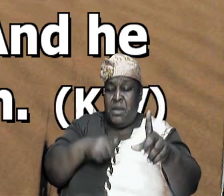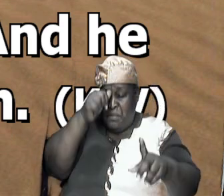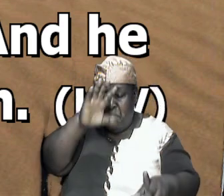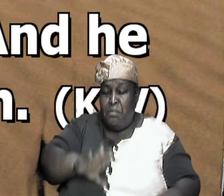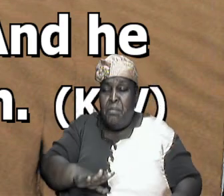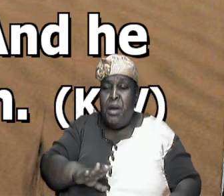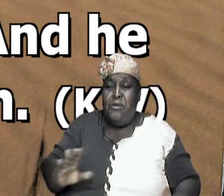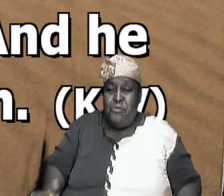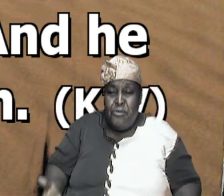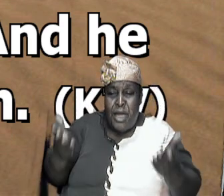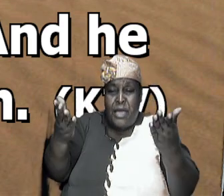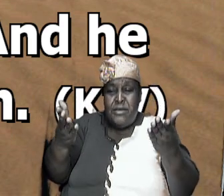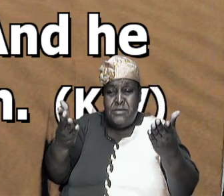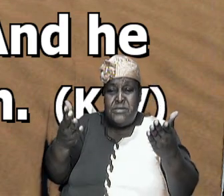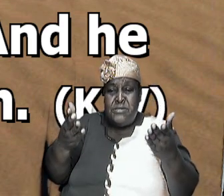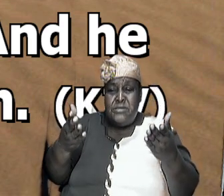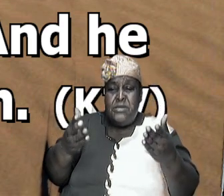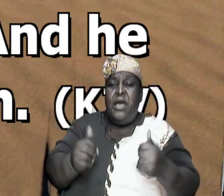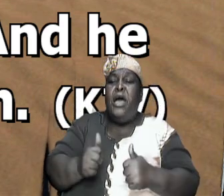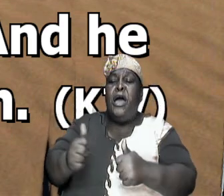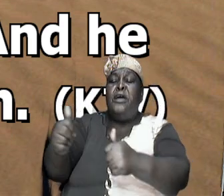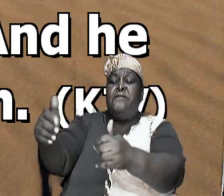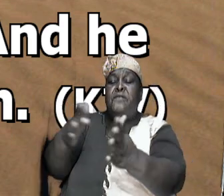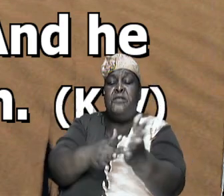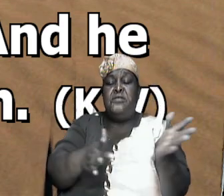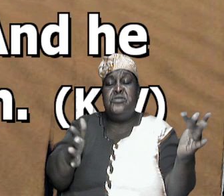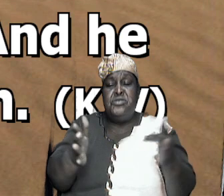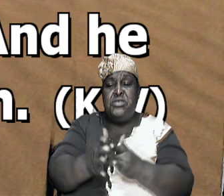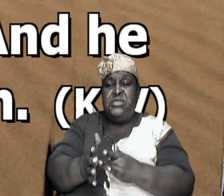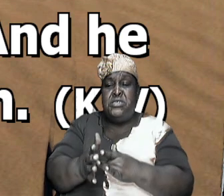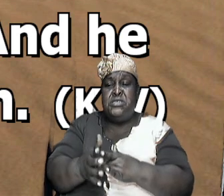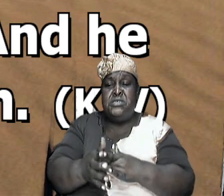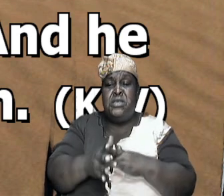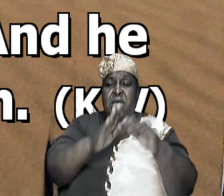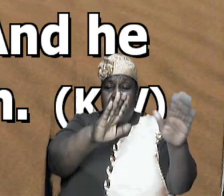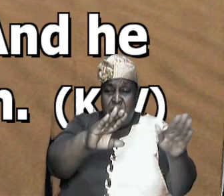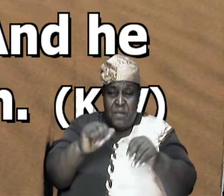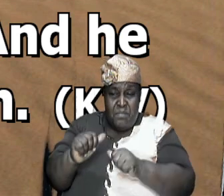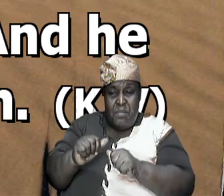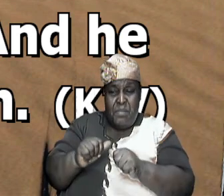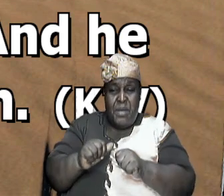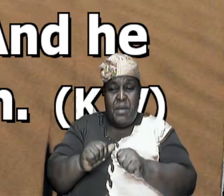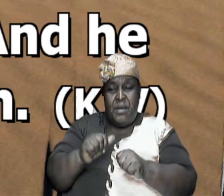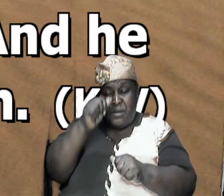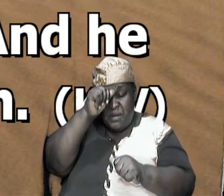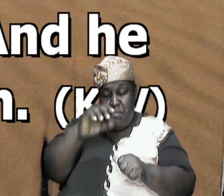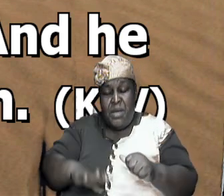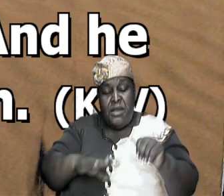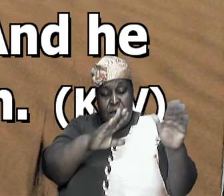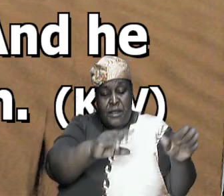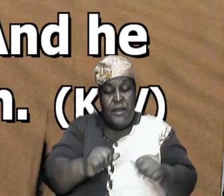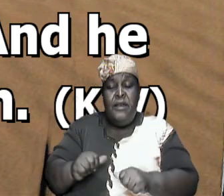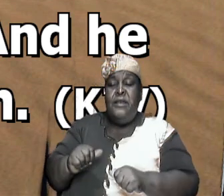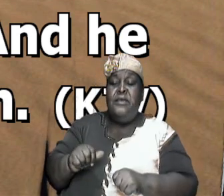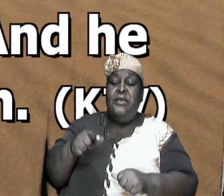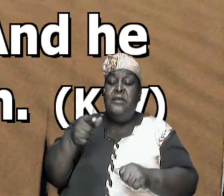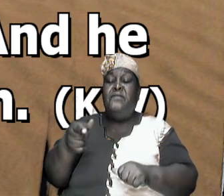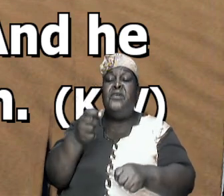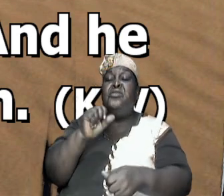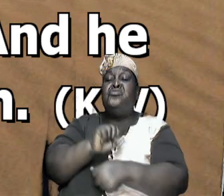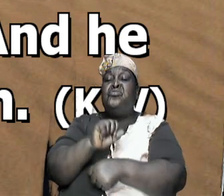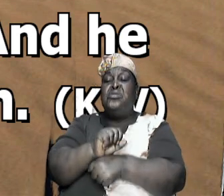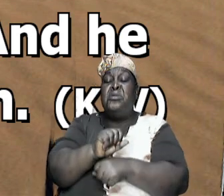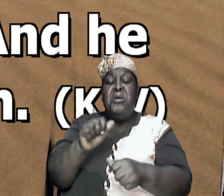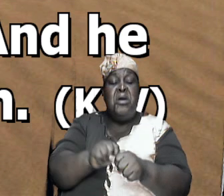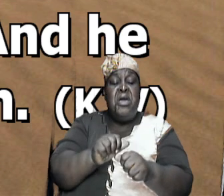arose and followed him. The man leave his job. The man leave all the plans, everything that